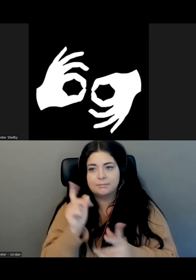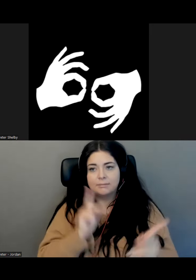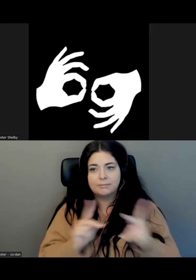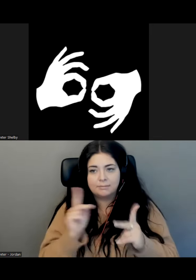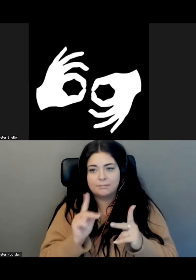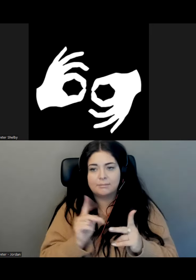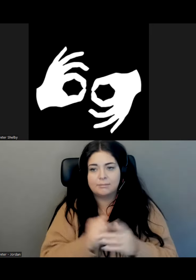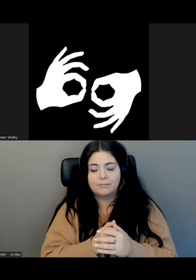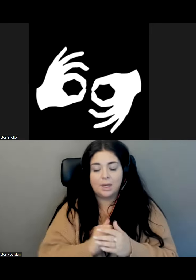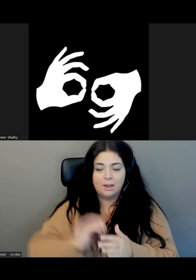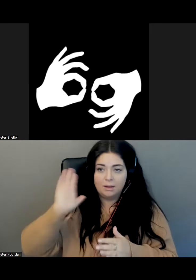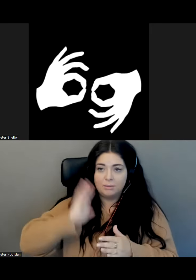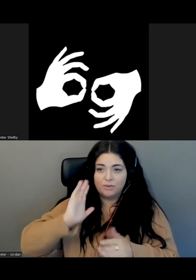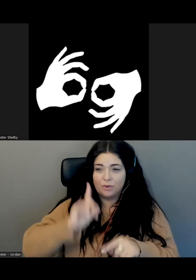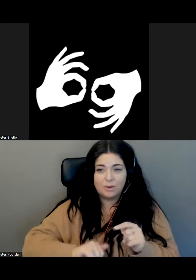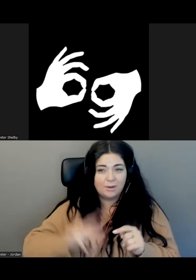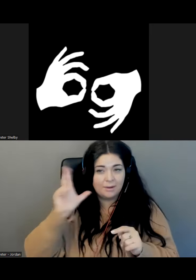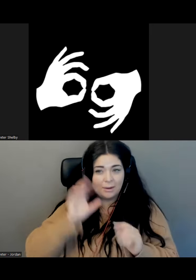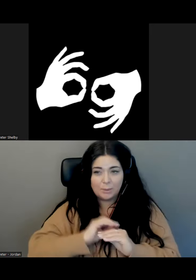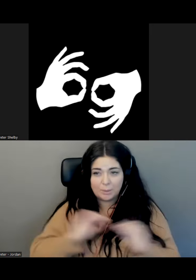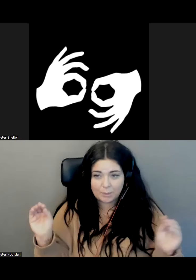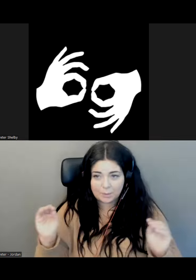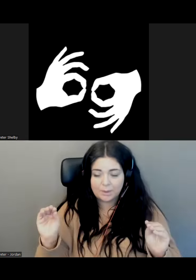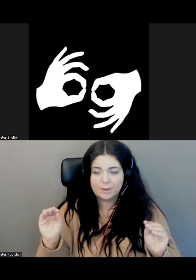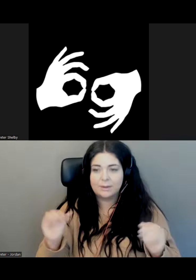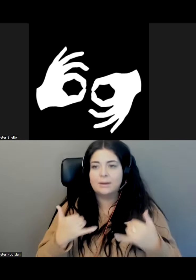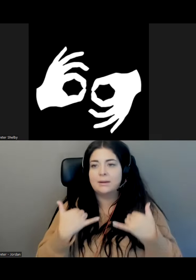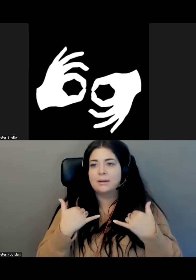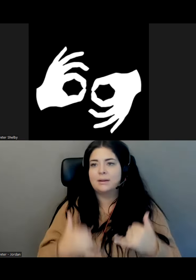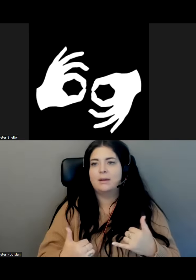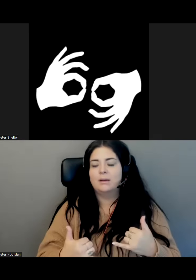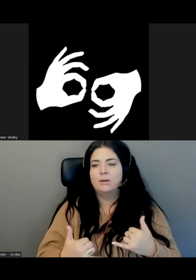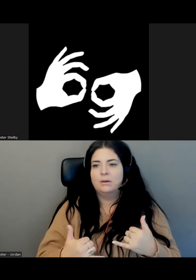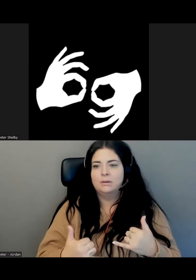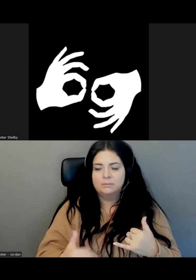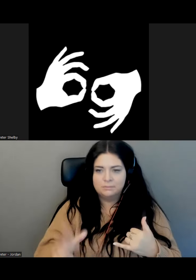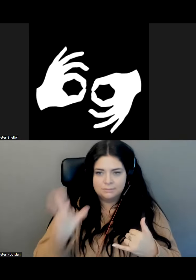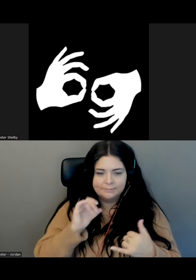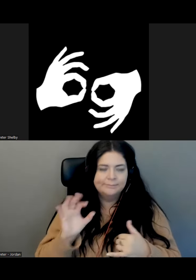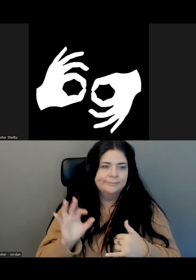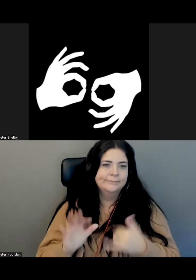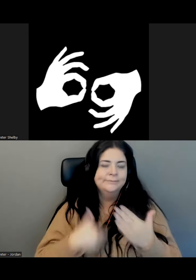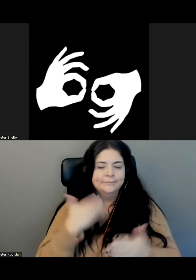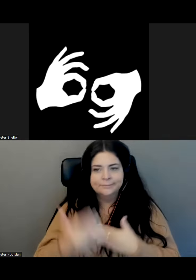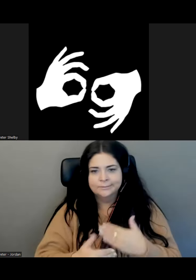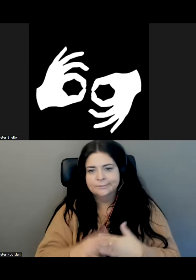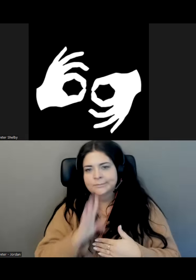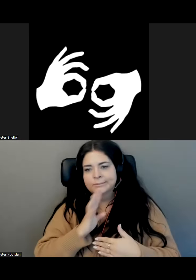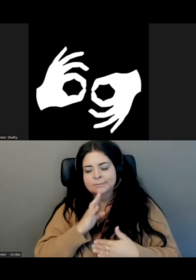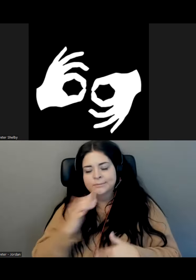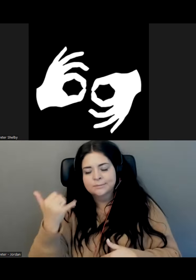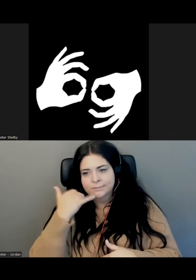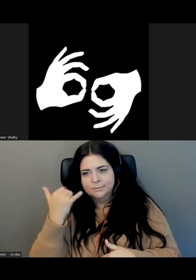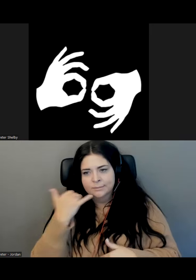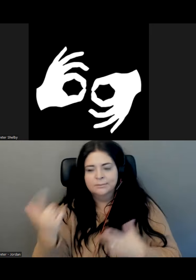that really couldn't hear anything at all are able to, function, talk on the telephone,